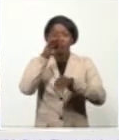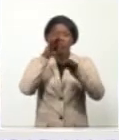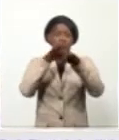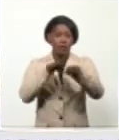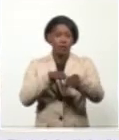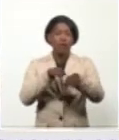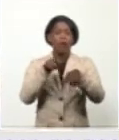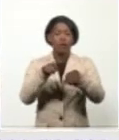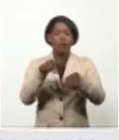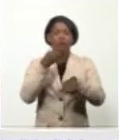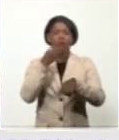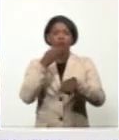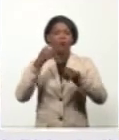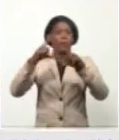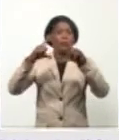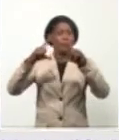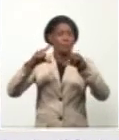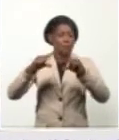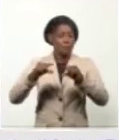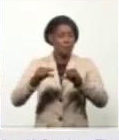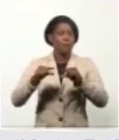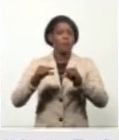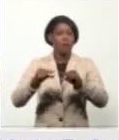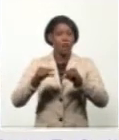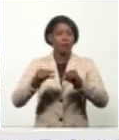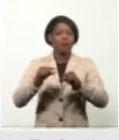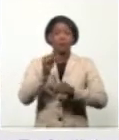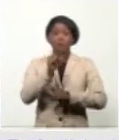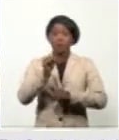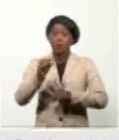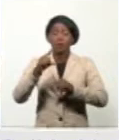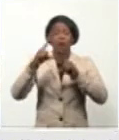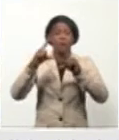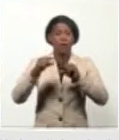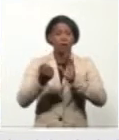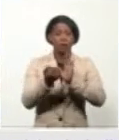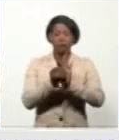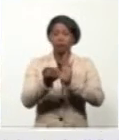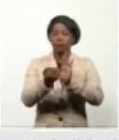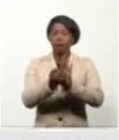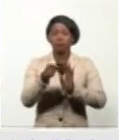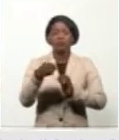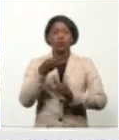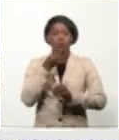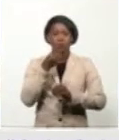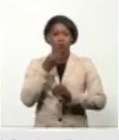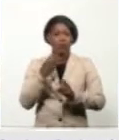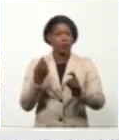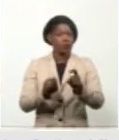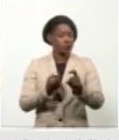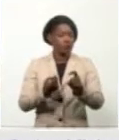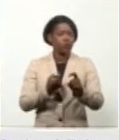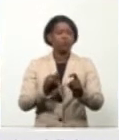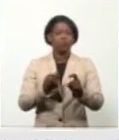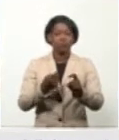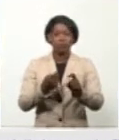of confirmed cases per day. With our actions, we can lower them.